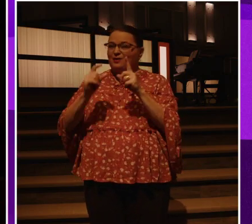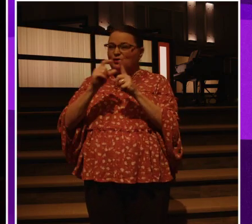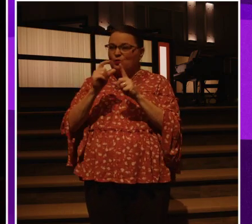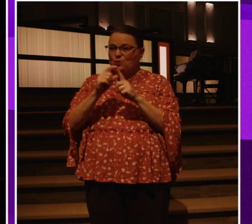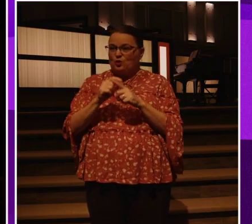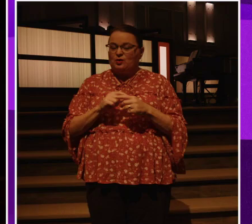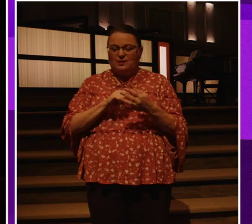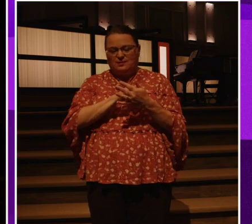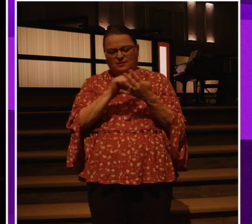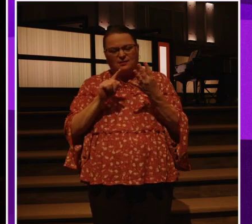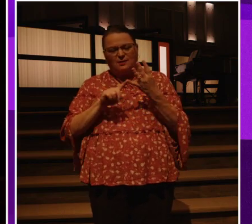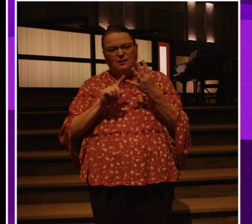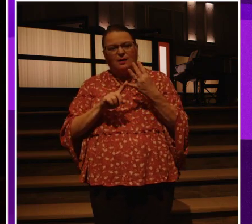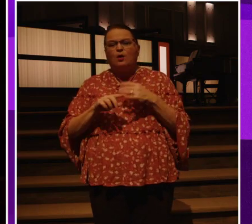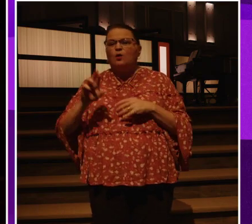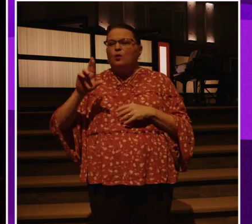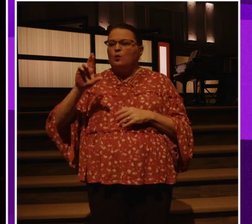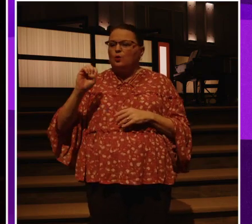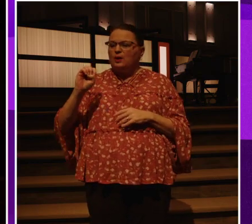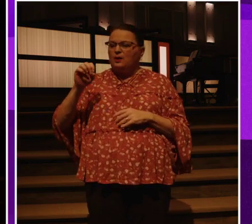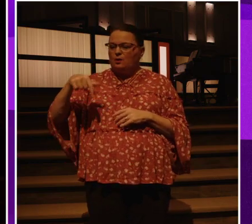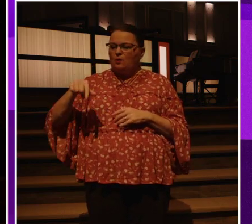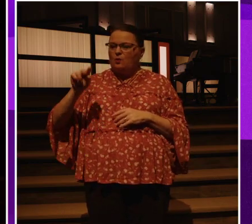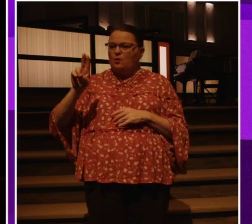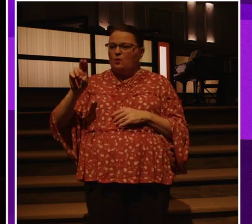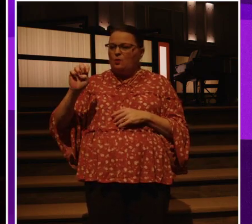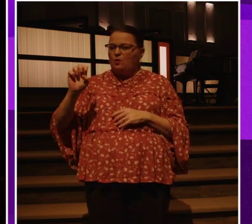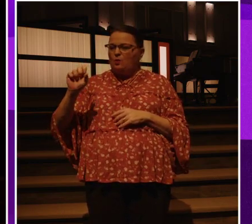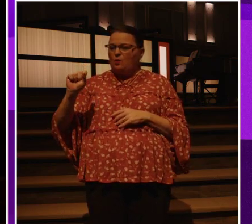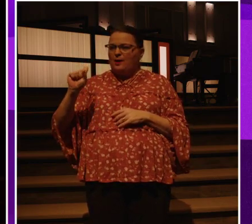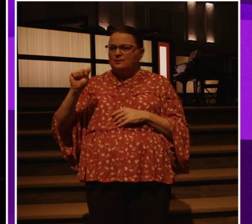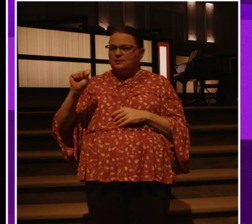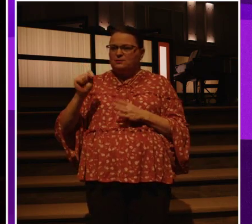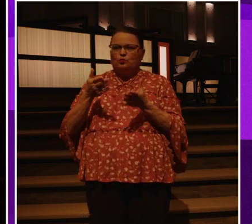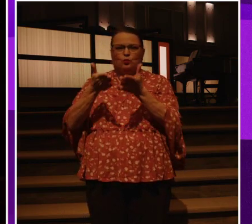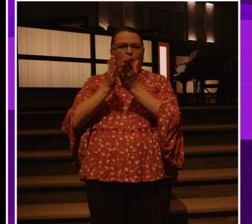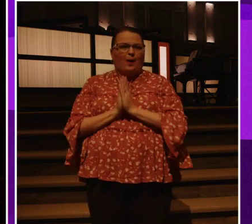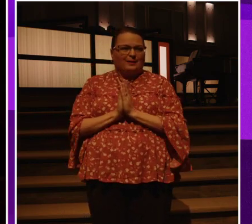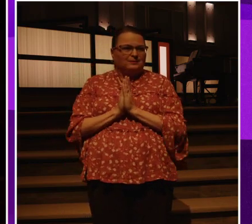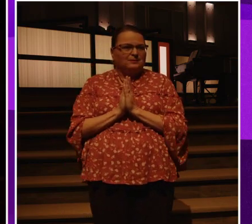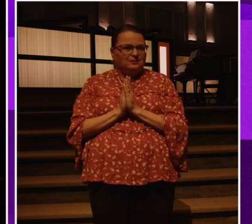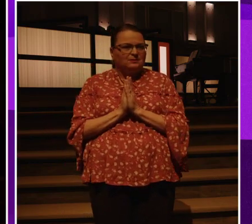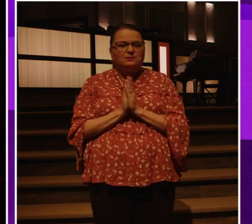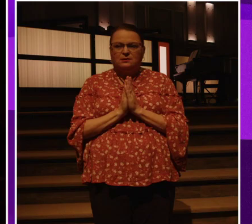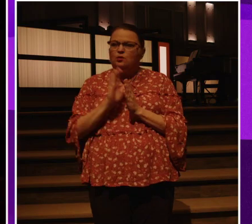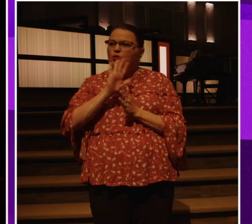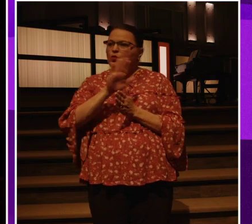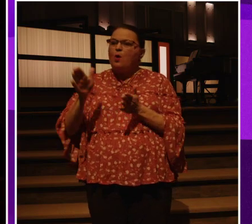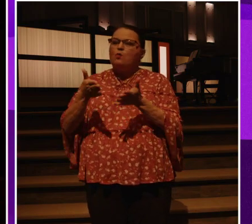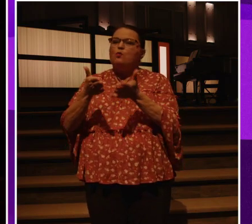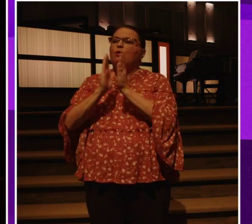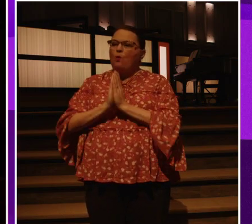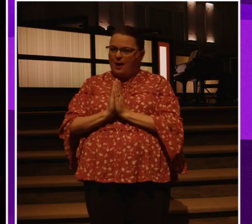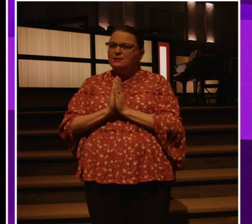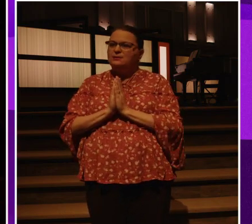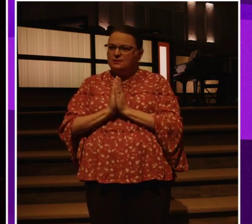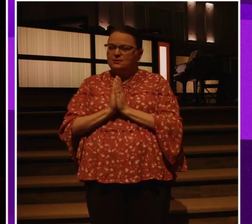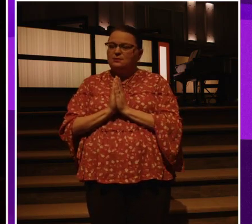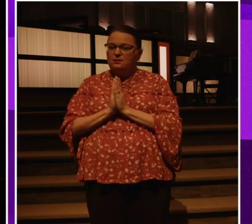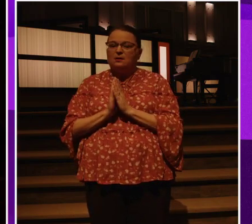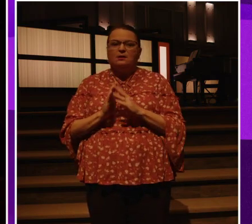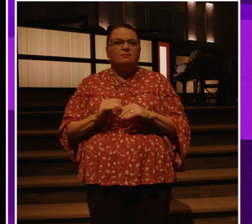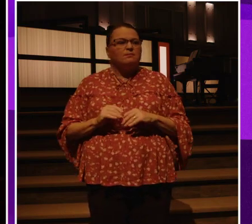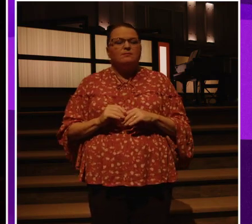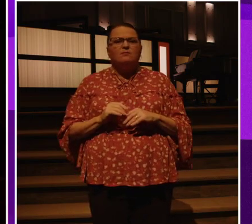word request. Let your request come into the presence of God. You know, there's